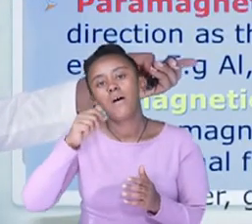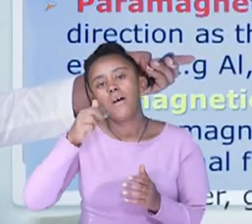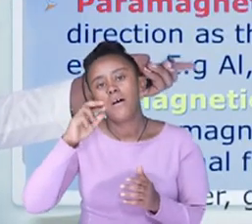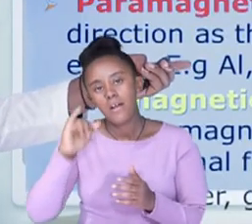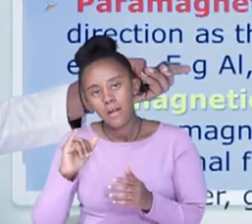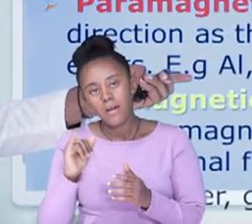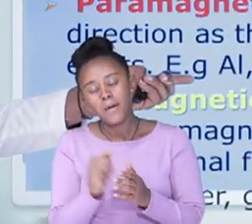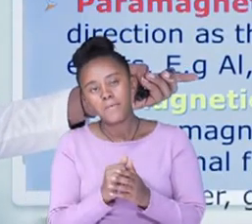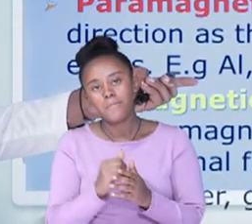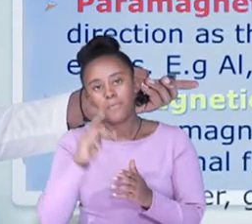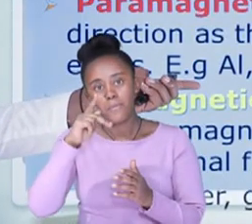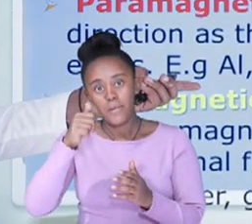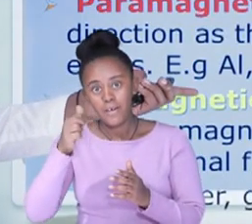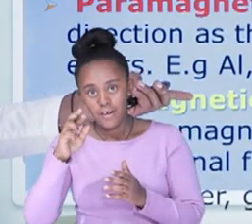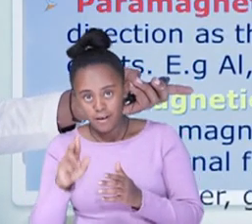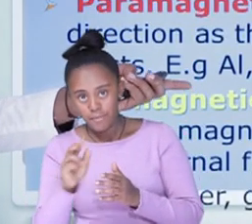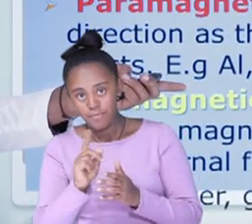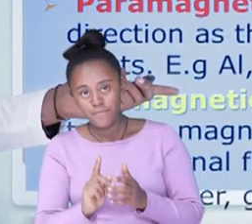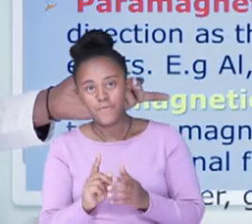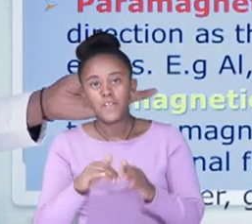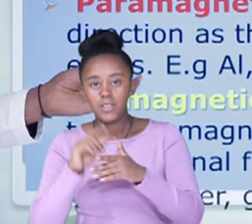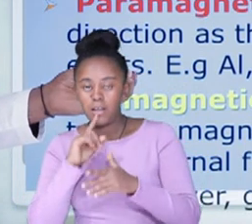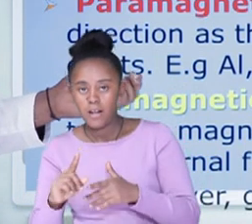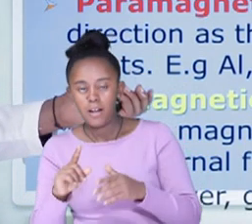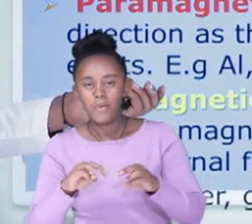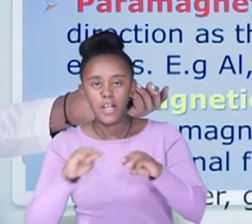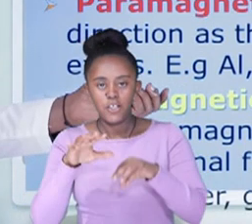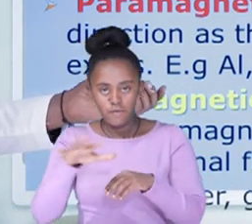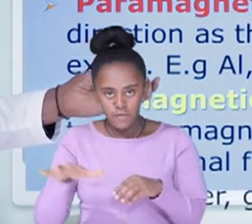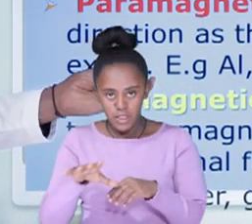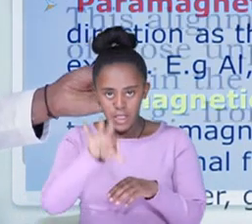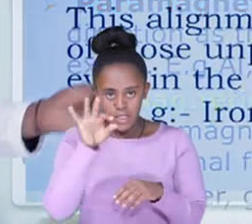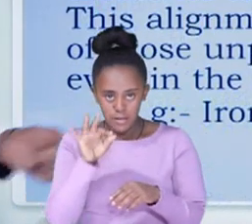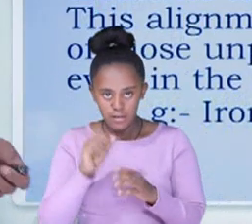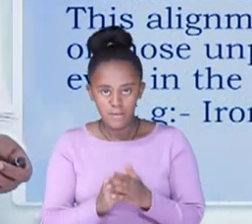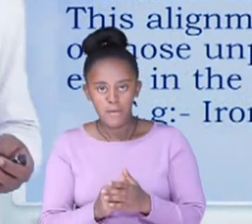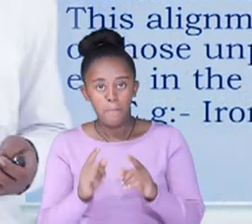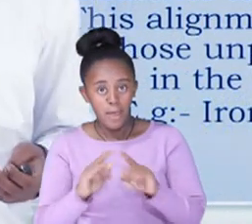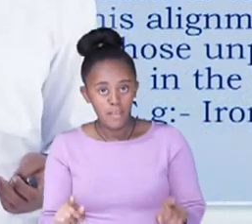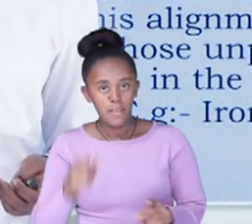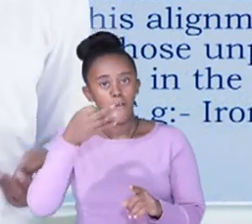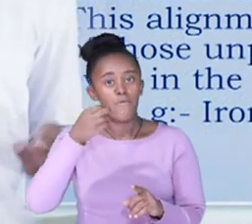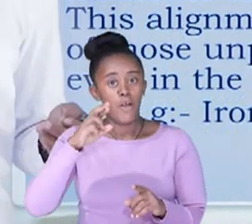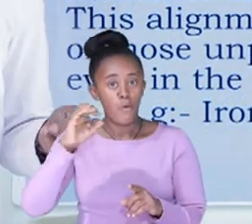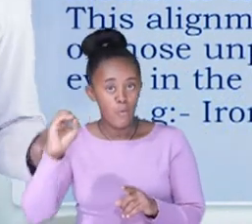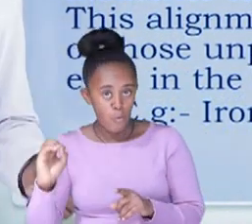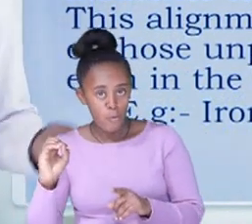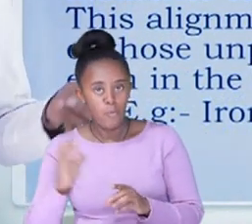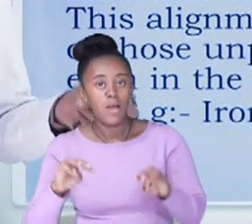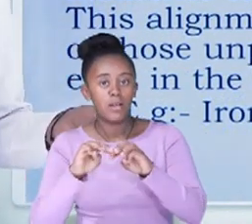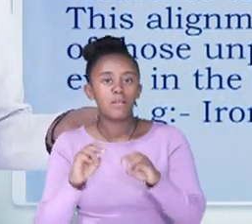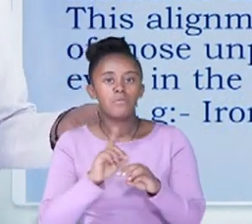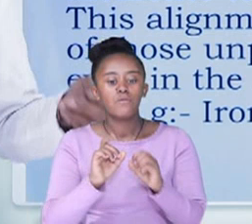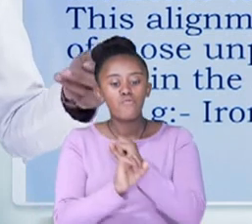materials forms magnetic field as far as the external magnetic field exists. But ferromagnetic materials, they